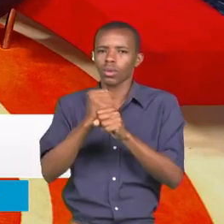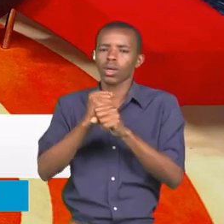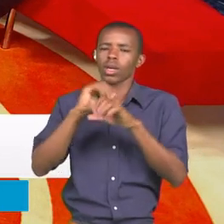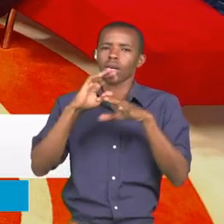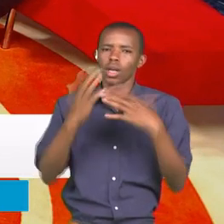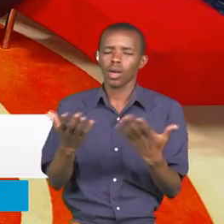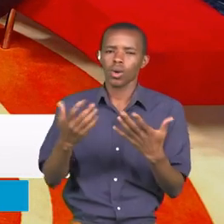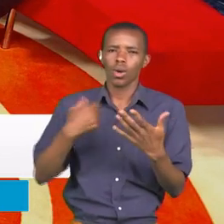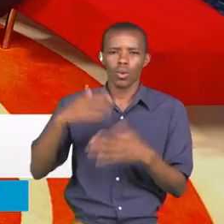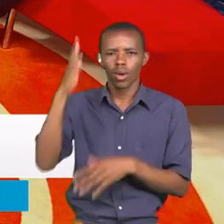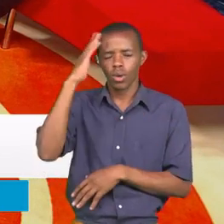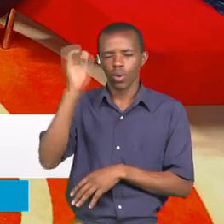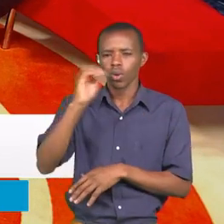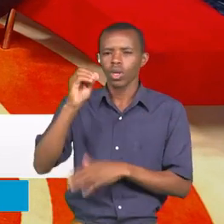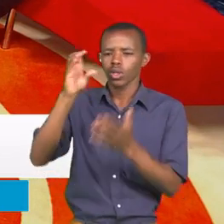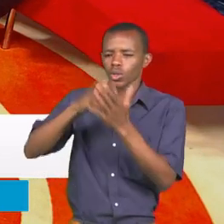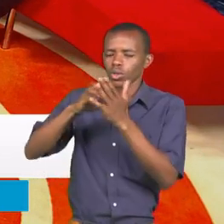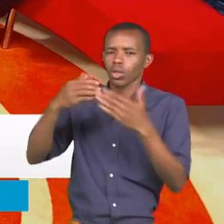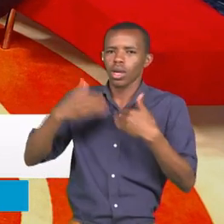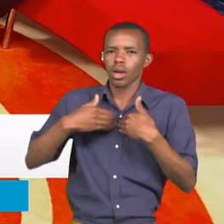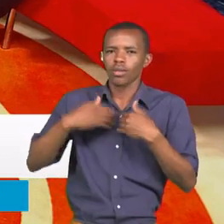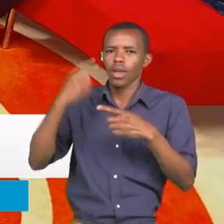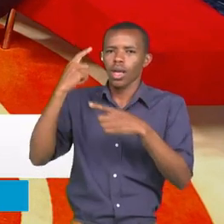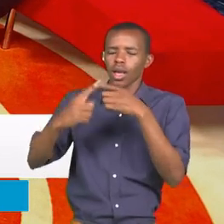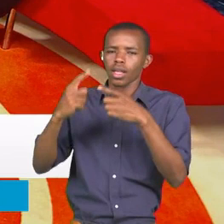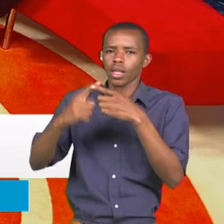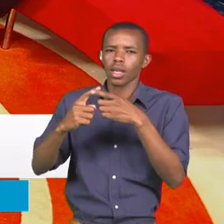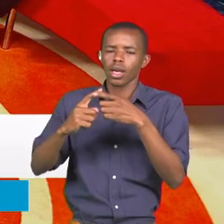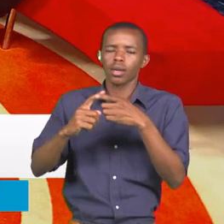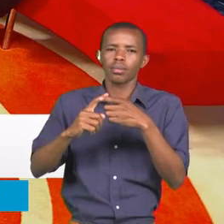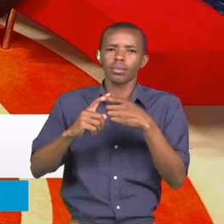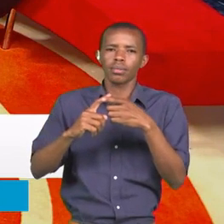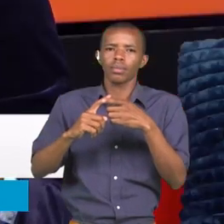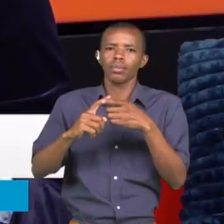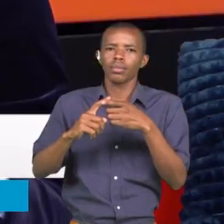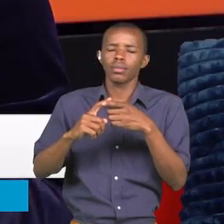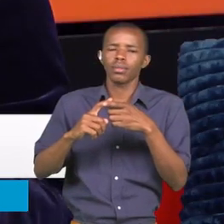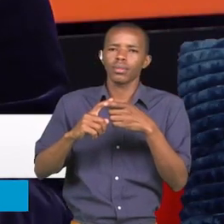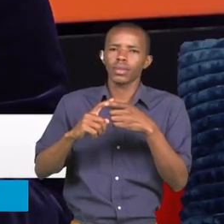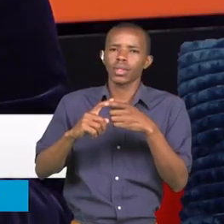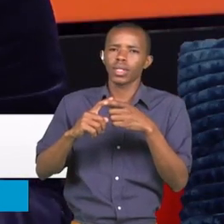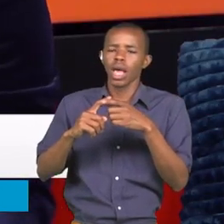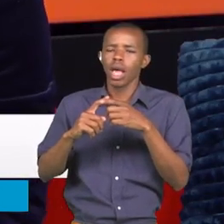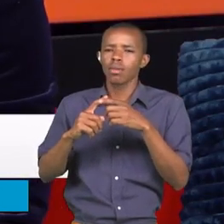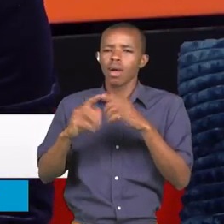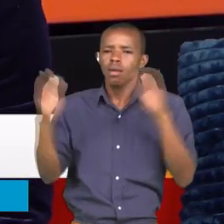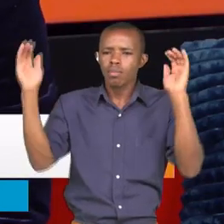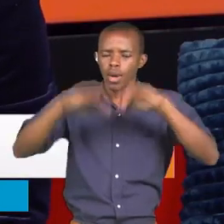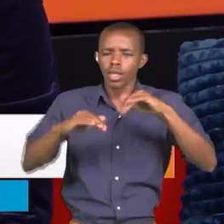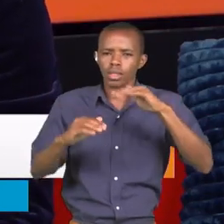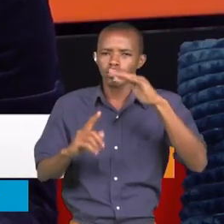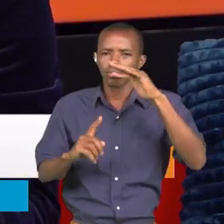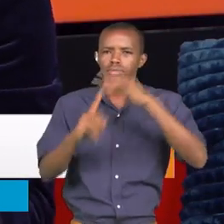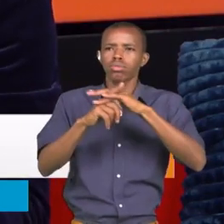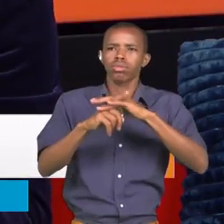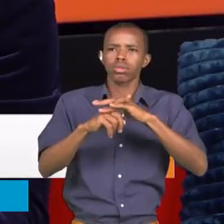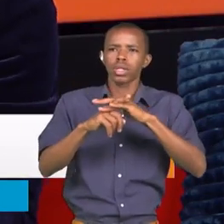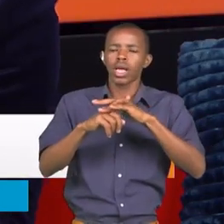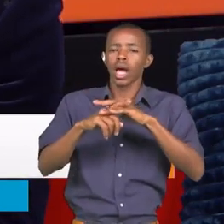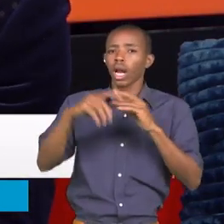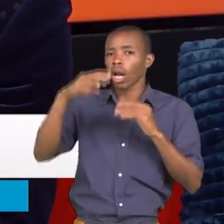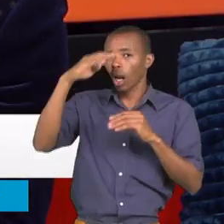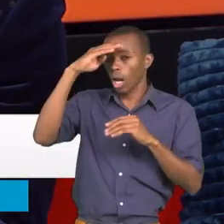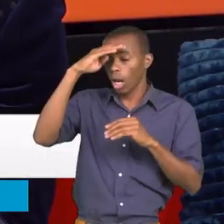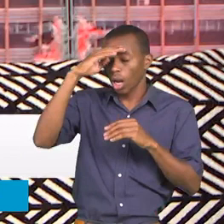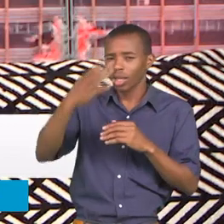Because now we have a situation where there's a year Mourinho appeared after a press conference, appeared somewhere near a drink that was actually